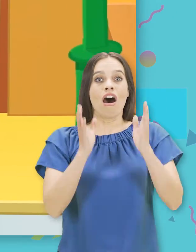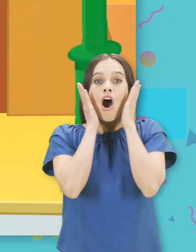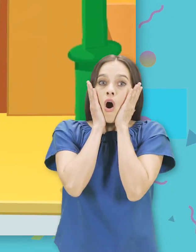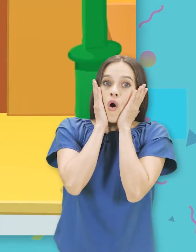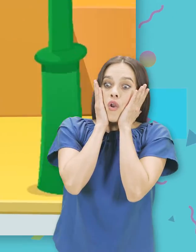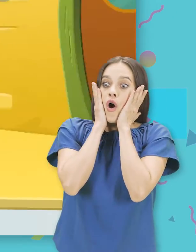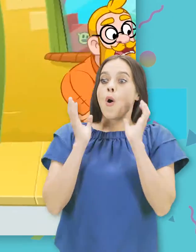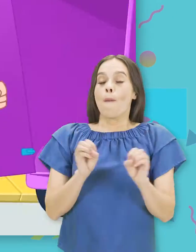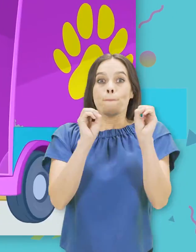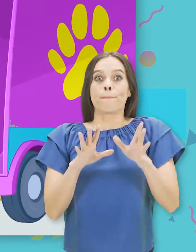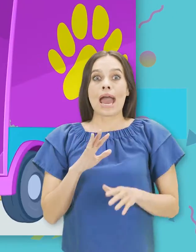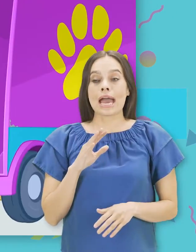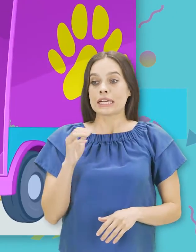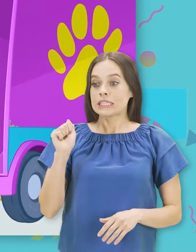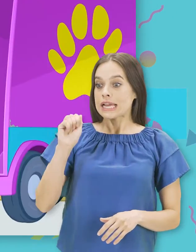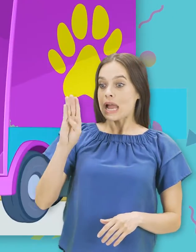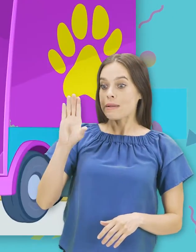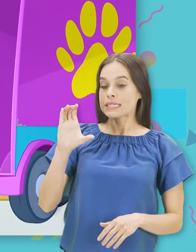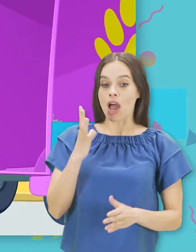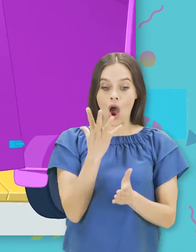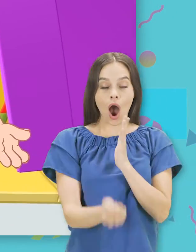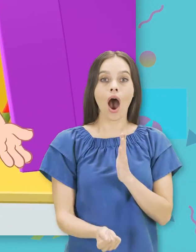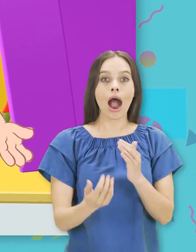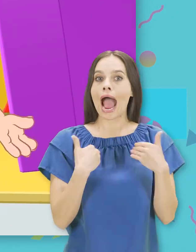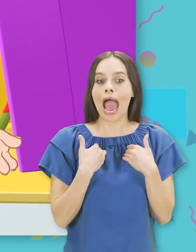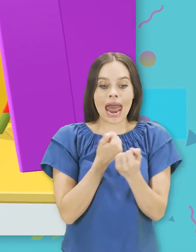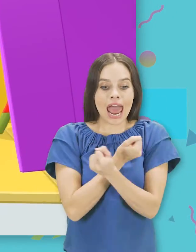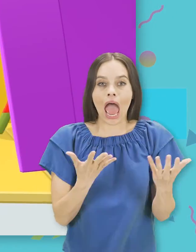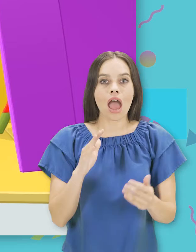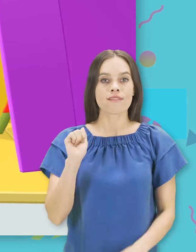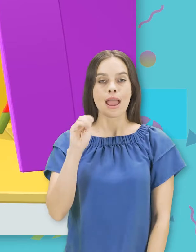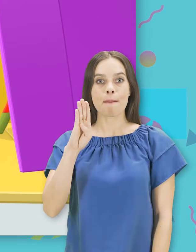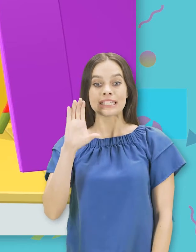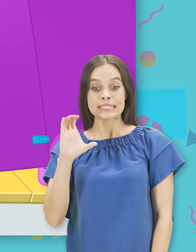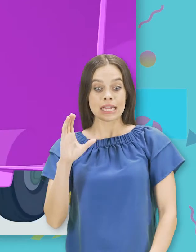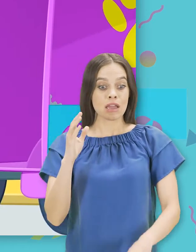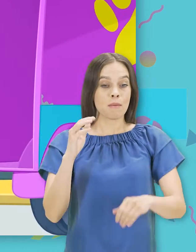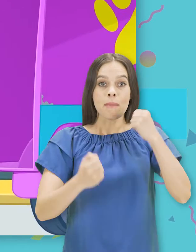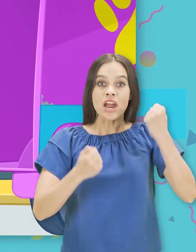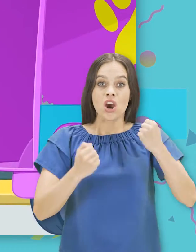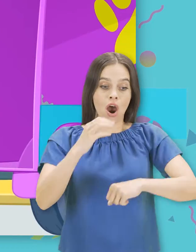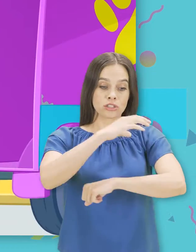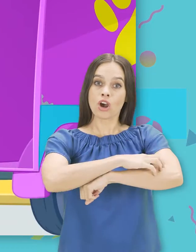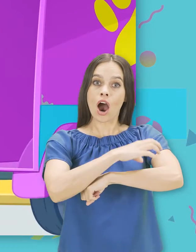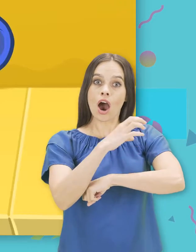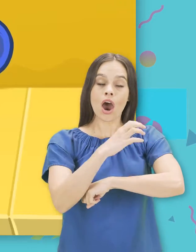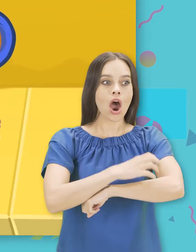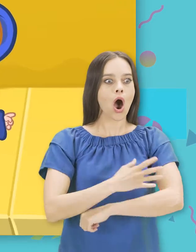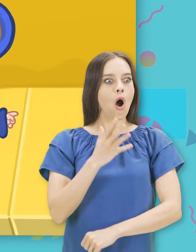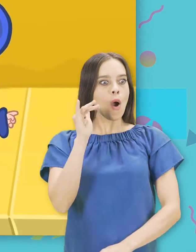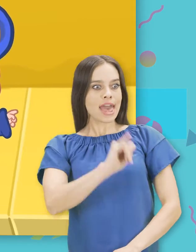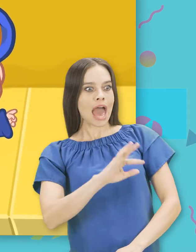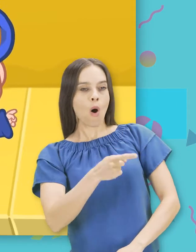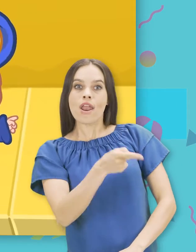Oh, no. The magic letters are gone. I had every letter of the alphabet in my truck.